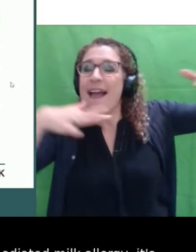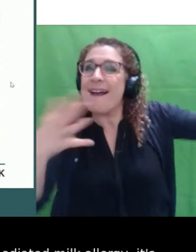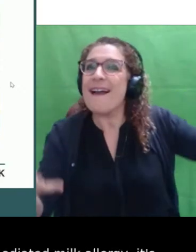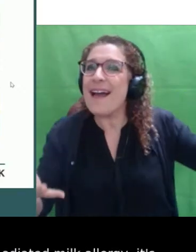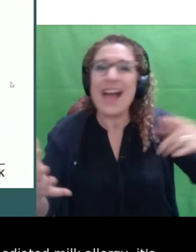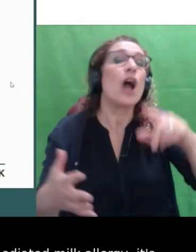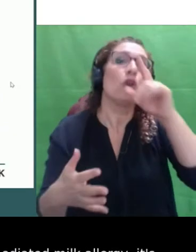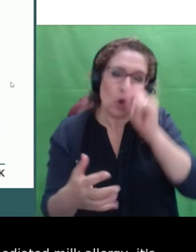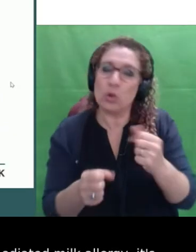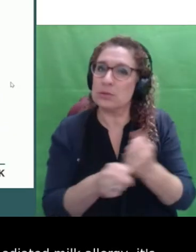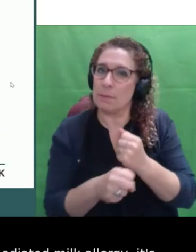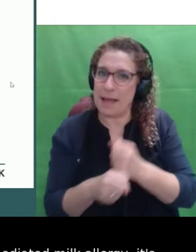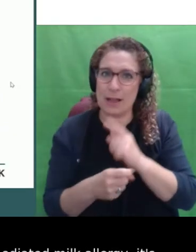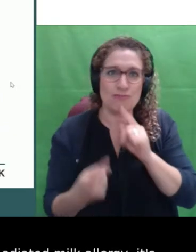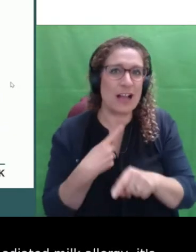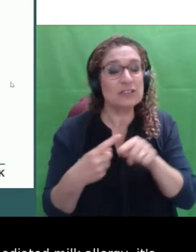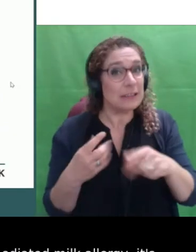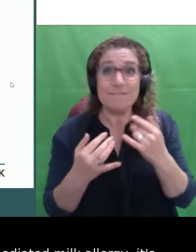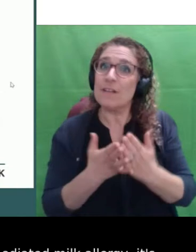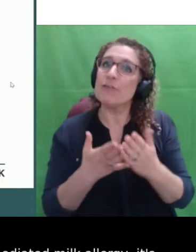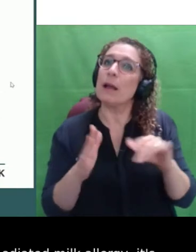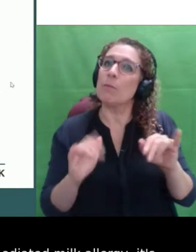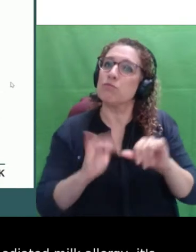aware it can be very problematic